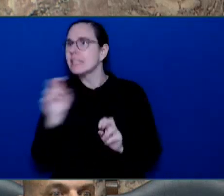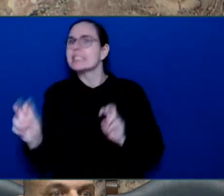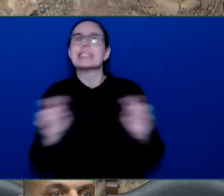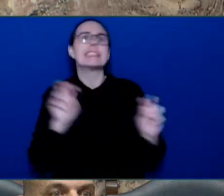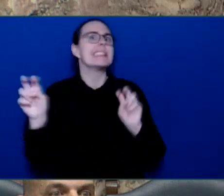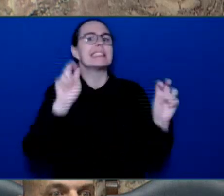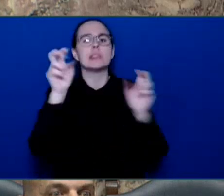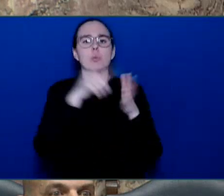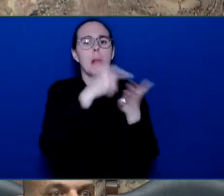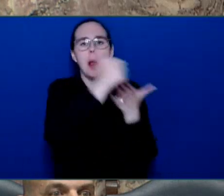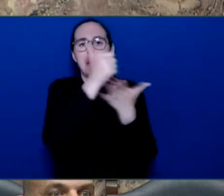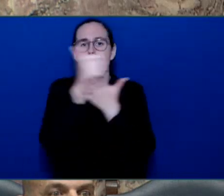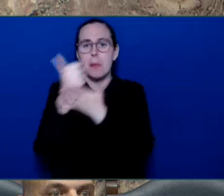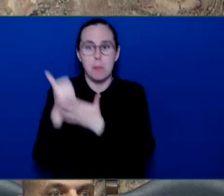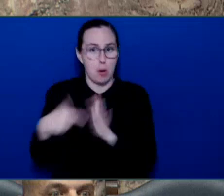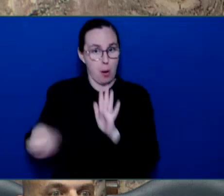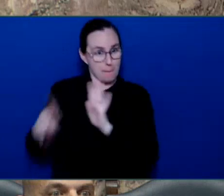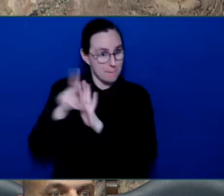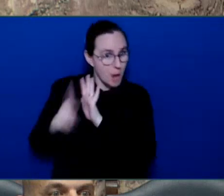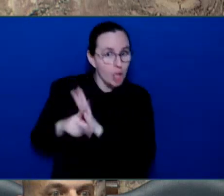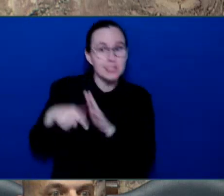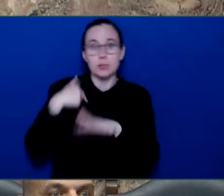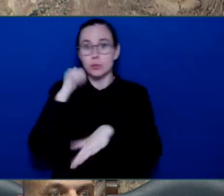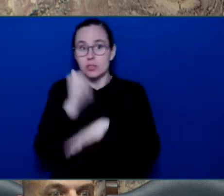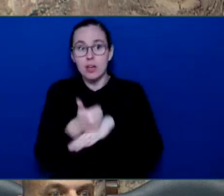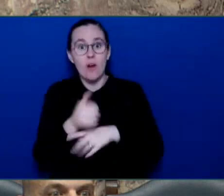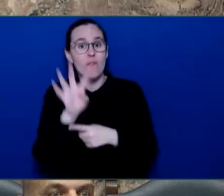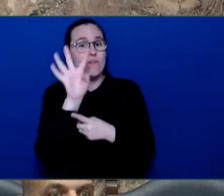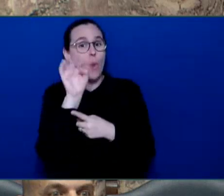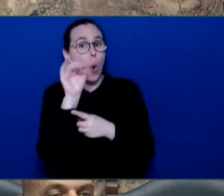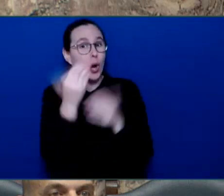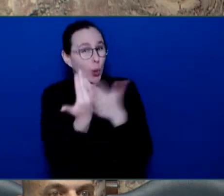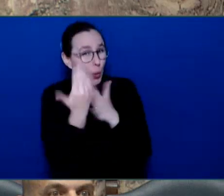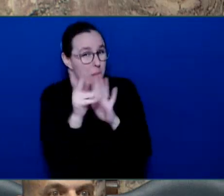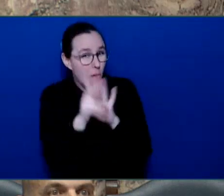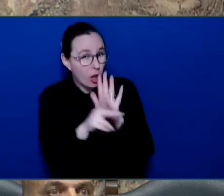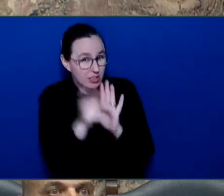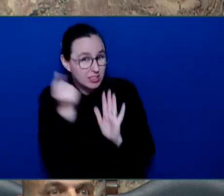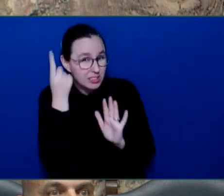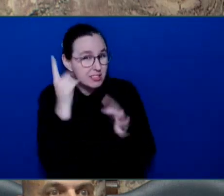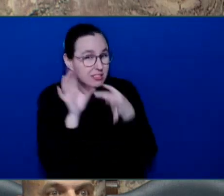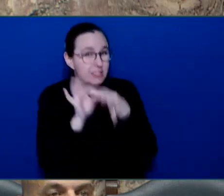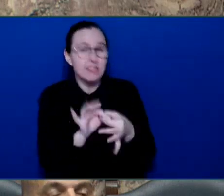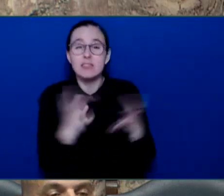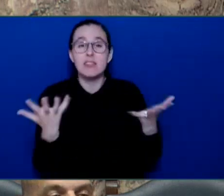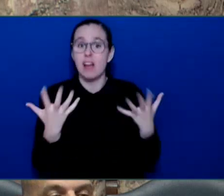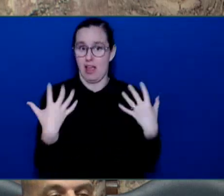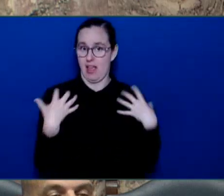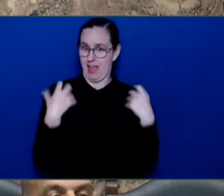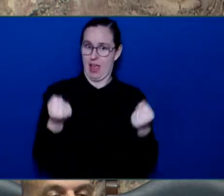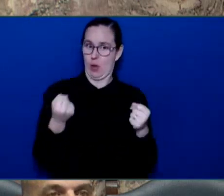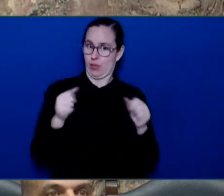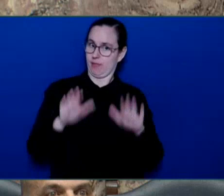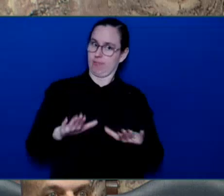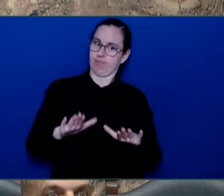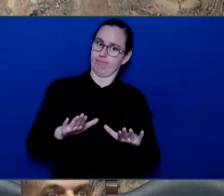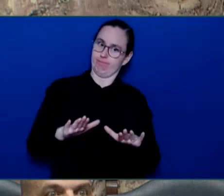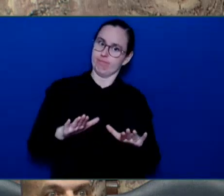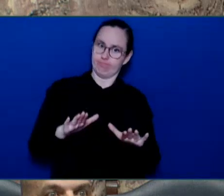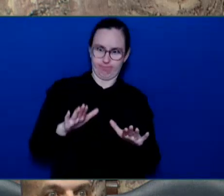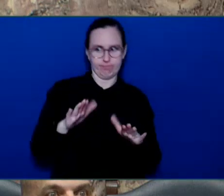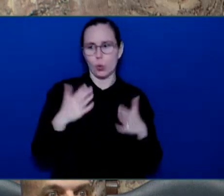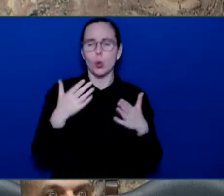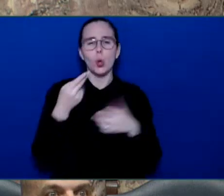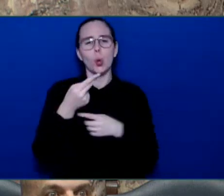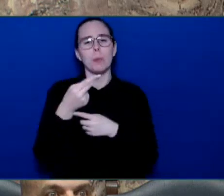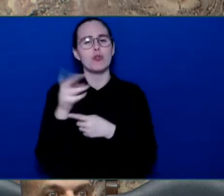Resources Plan, Honourable Speaker, that have led in part to a net increase in nurses of 5,221 this year.